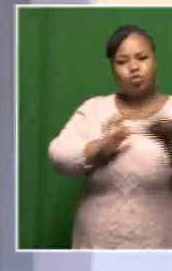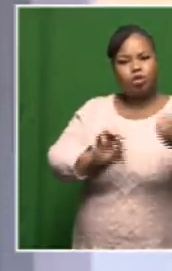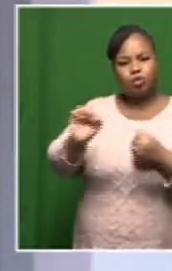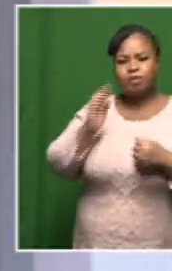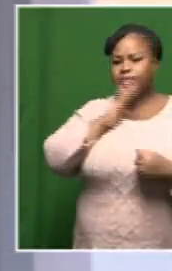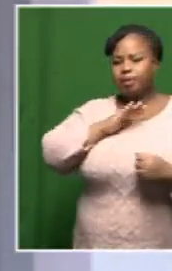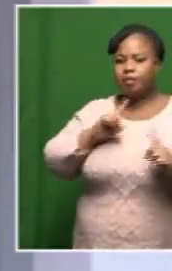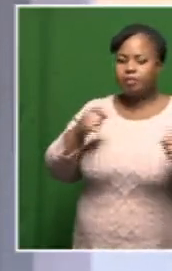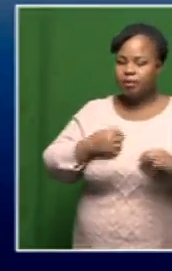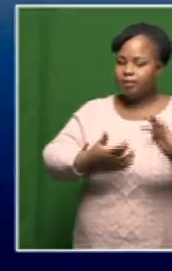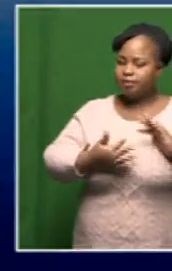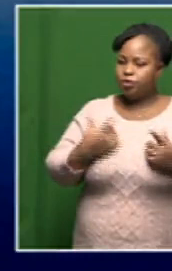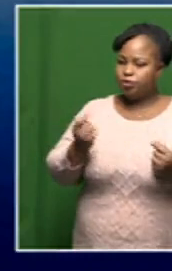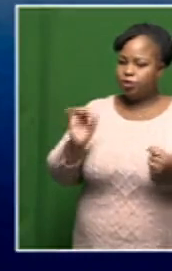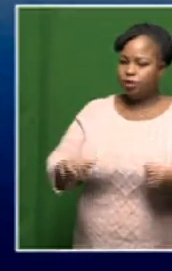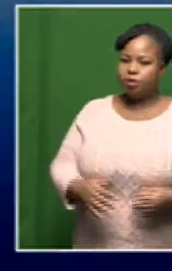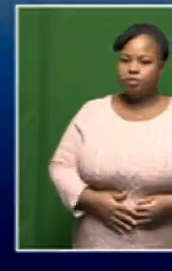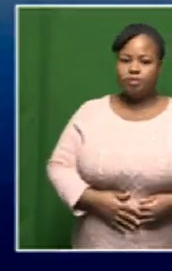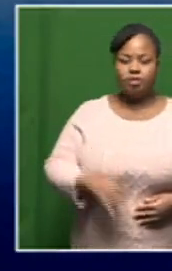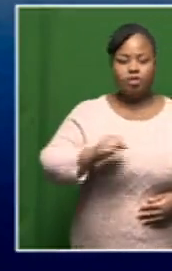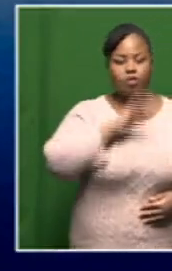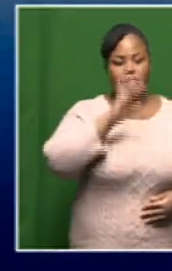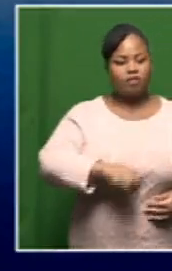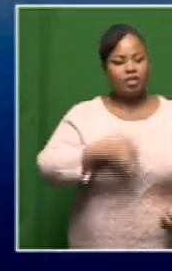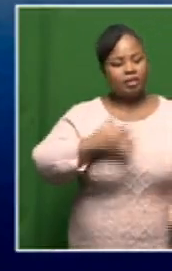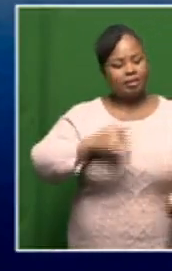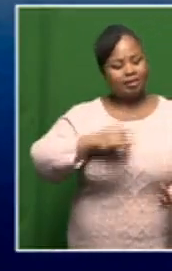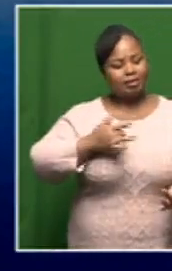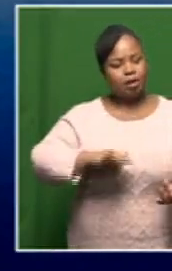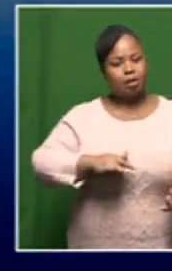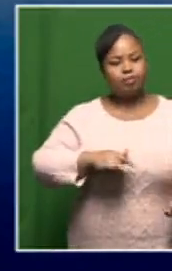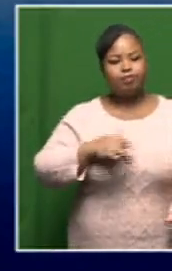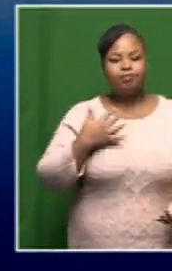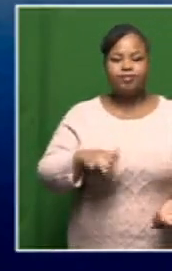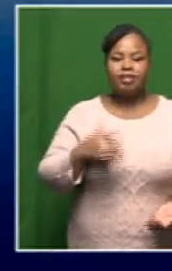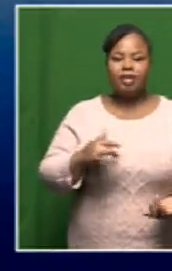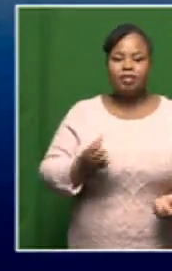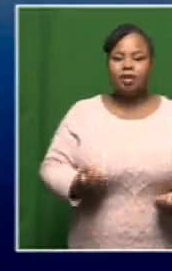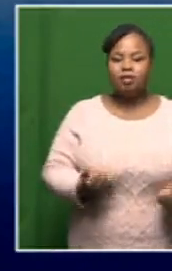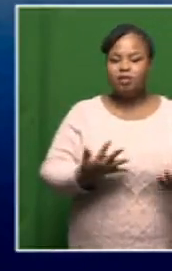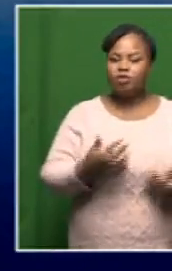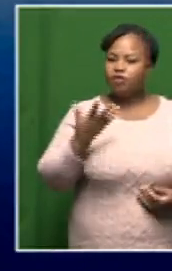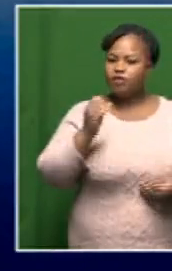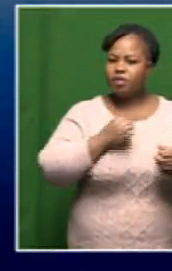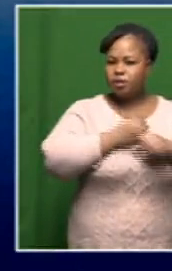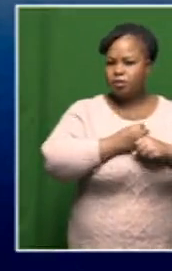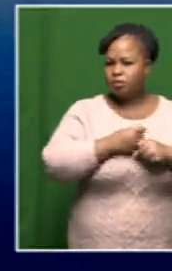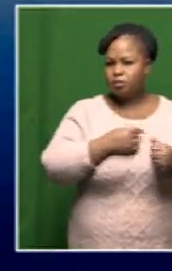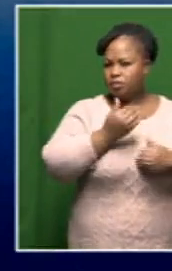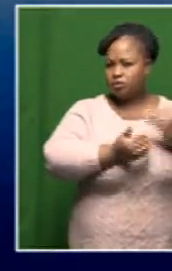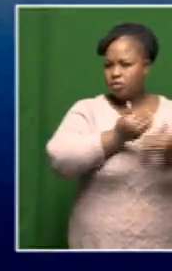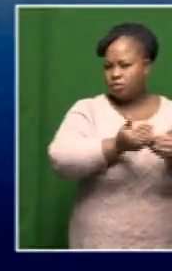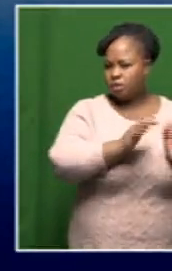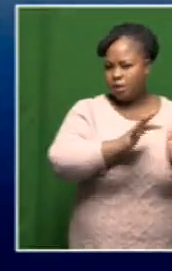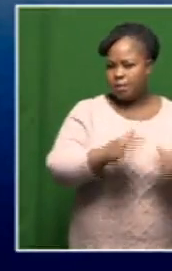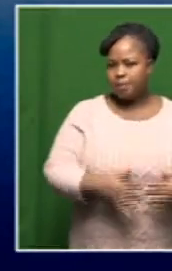do this. Mm-hmm. Yeah. Introduction to South African Guitar Styles. Tell us a little bit about this. You go 5 decades. Talk to us about the process of putting